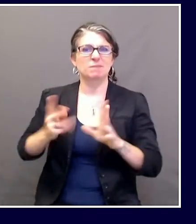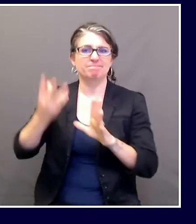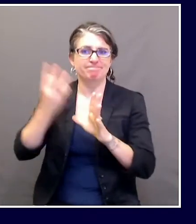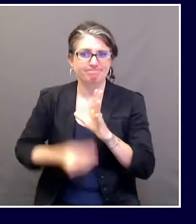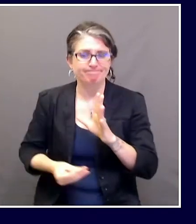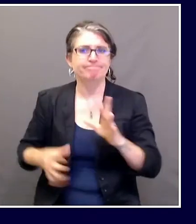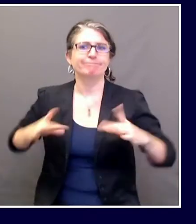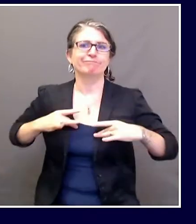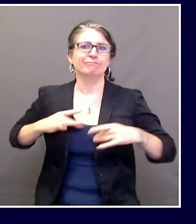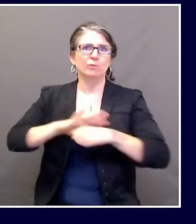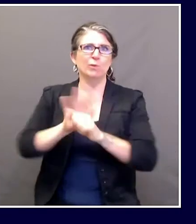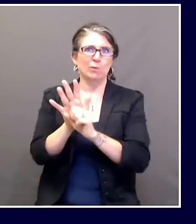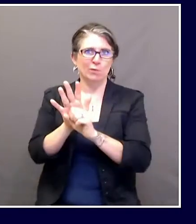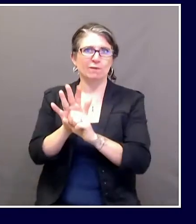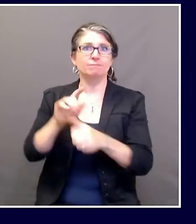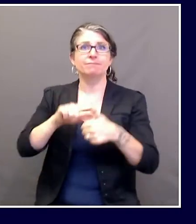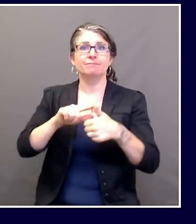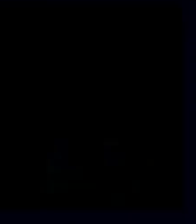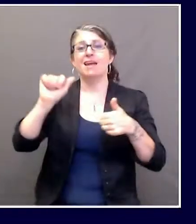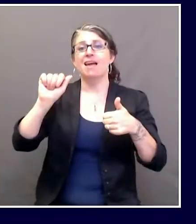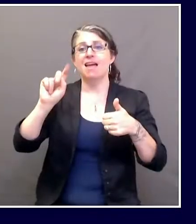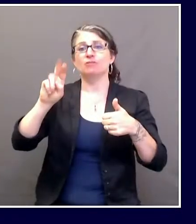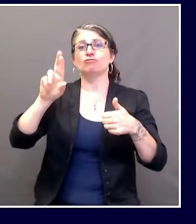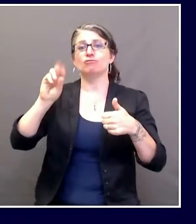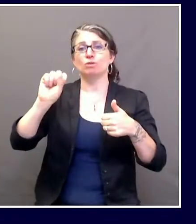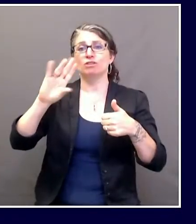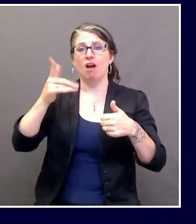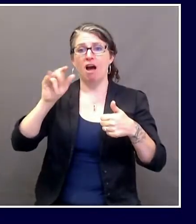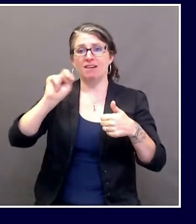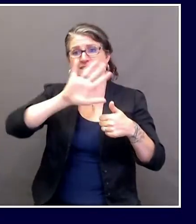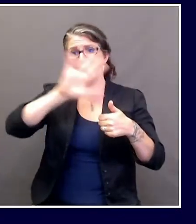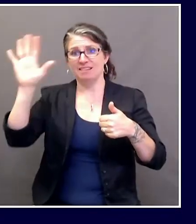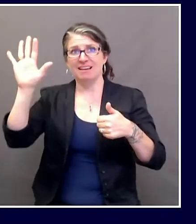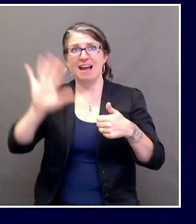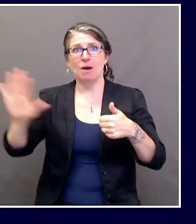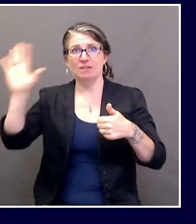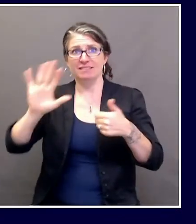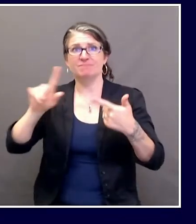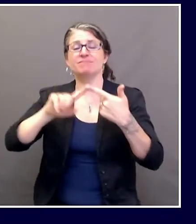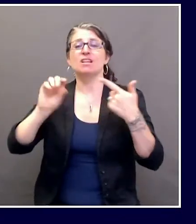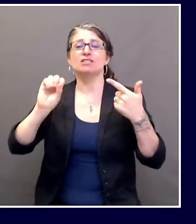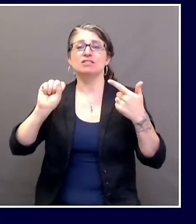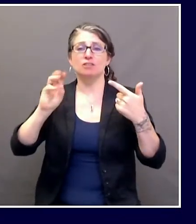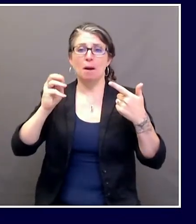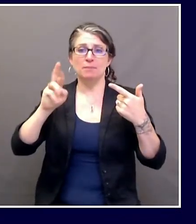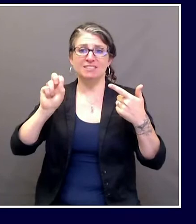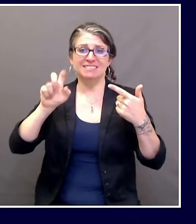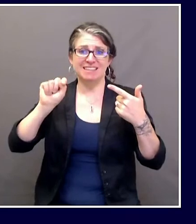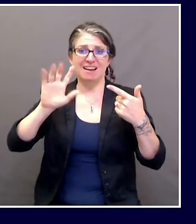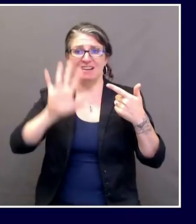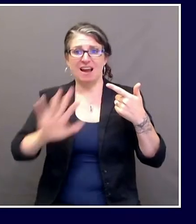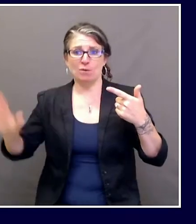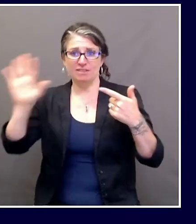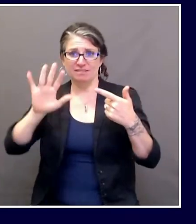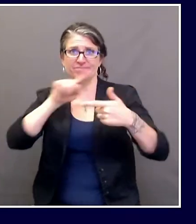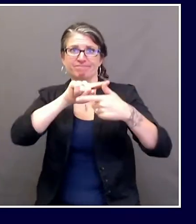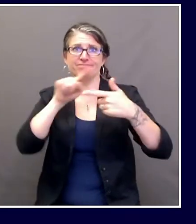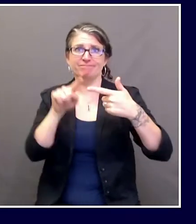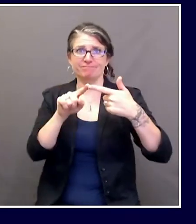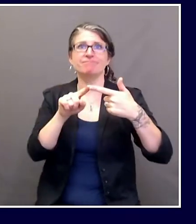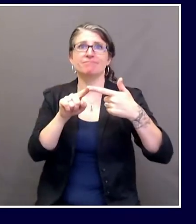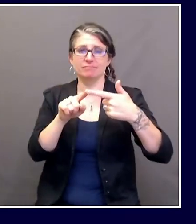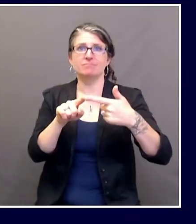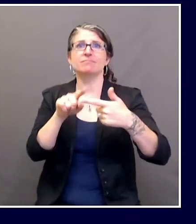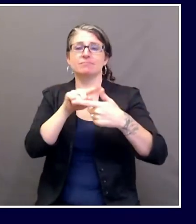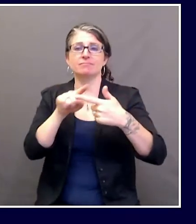Androscoggin County, as well as a resident of Somerset County. One of the 2 individuals who has died was a woman, and the other